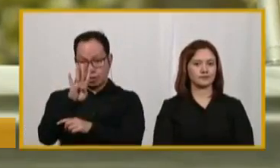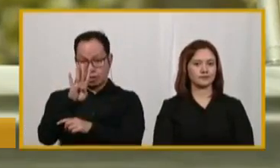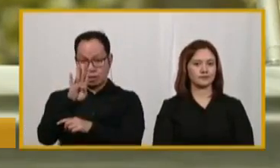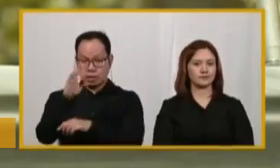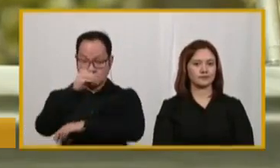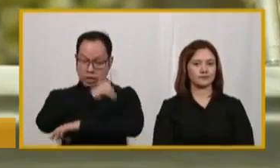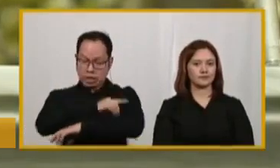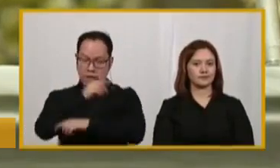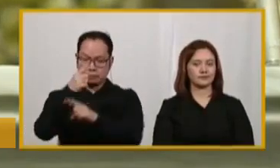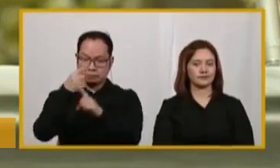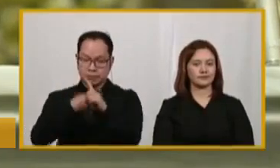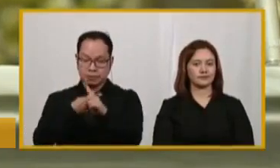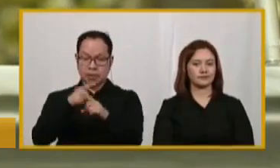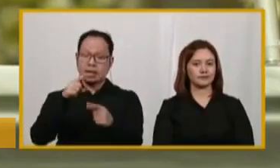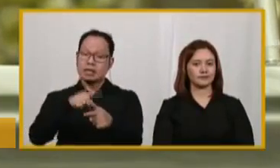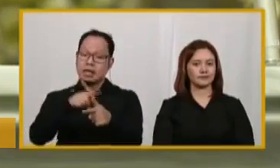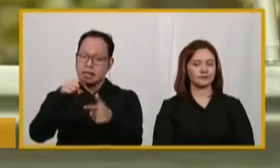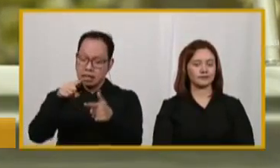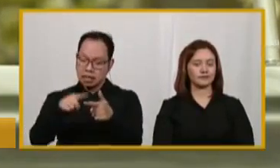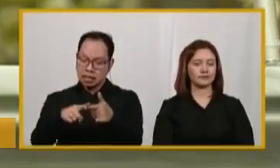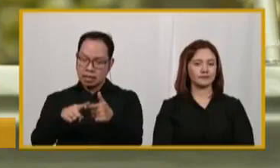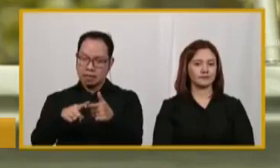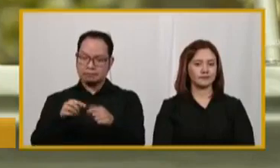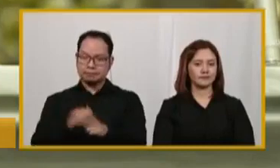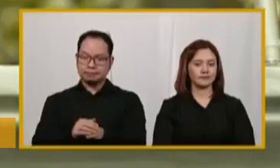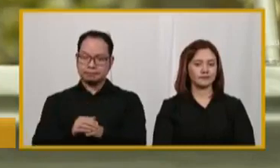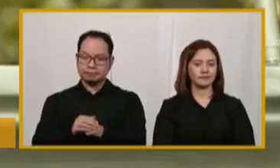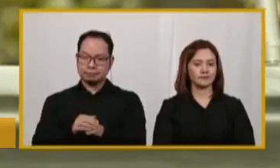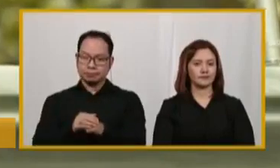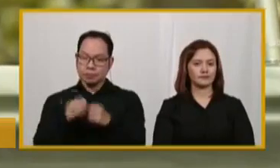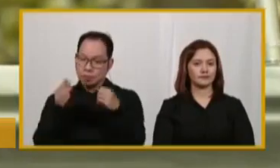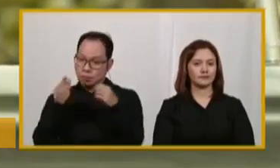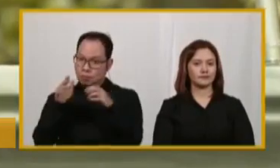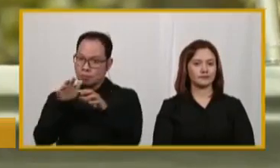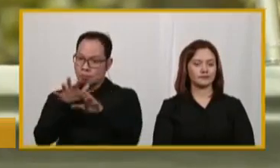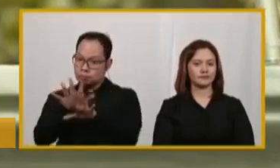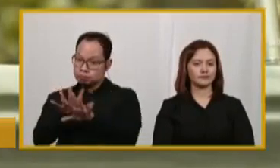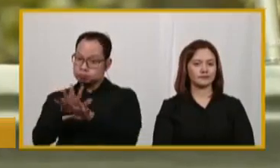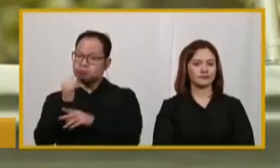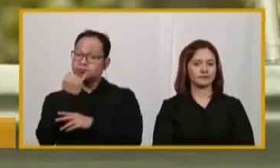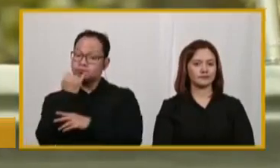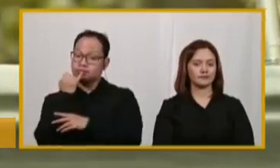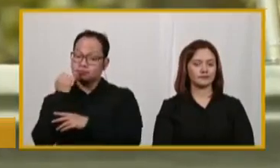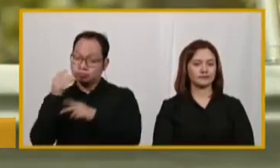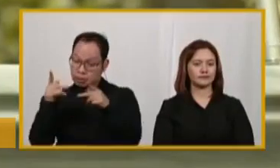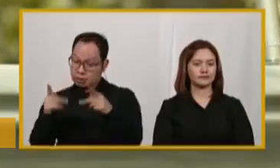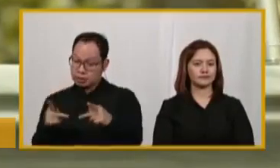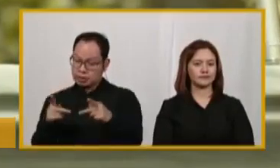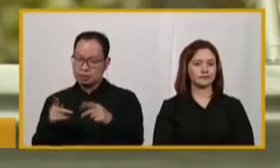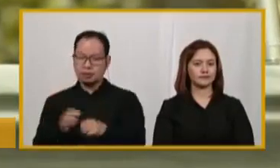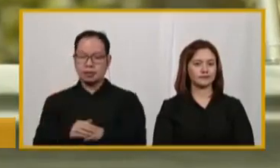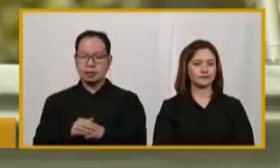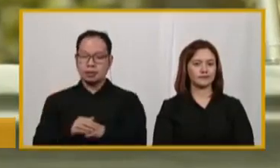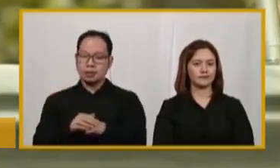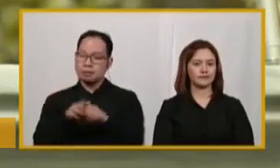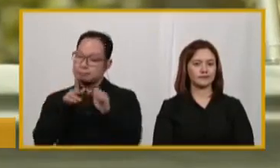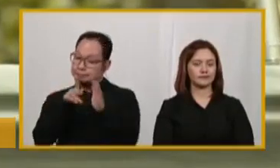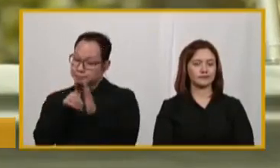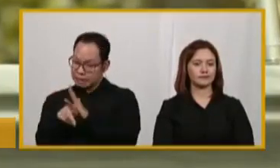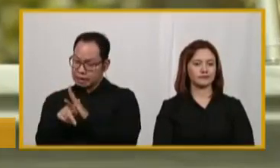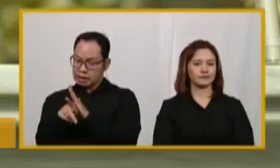month, and then, with the whole assembly of Israel present, it shall be